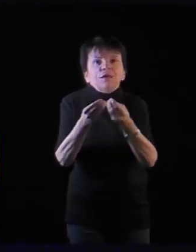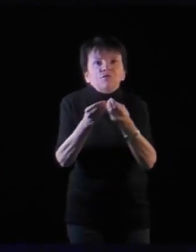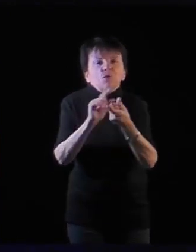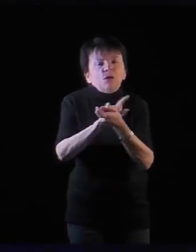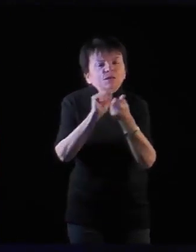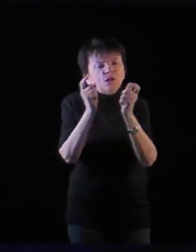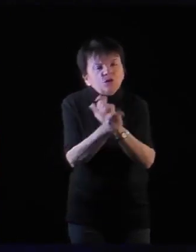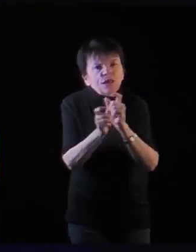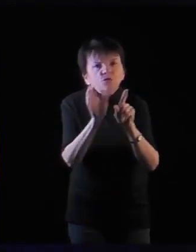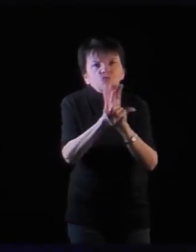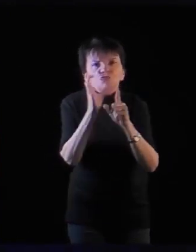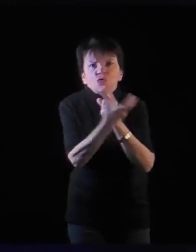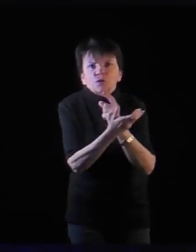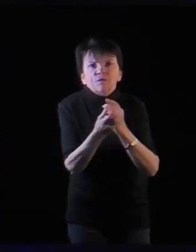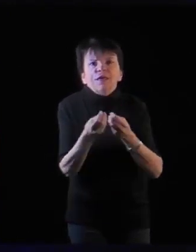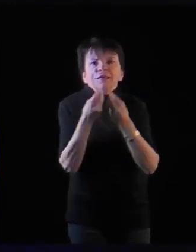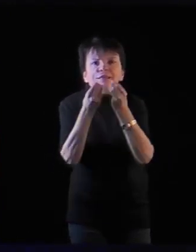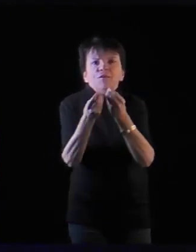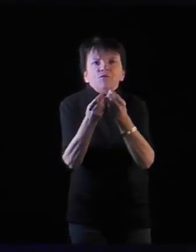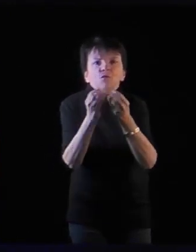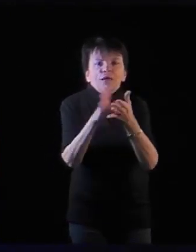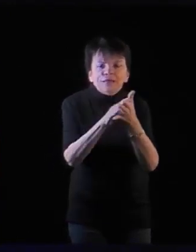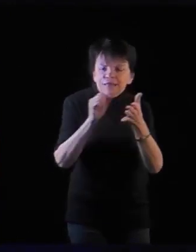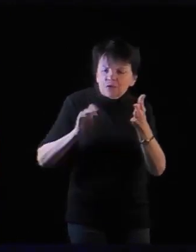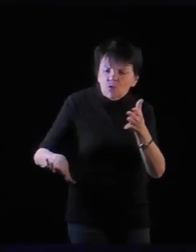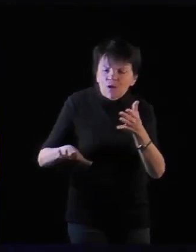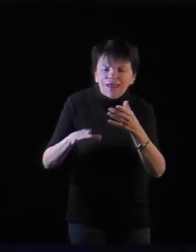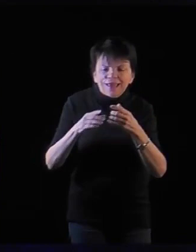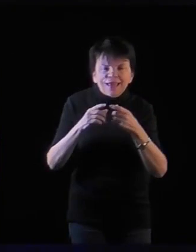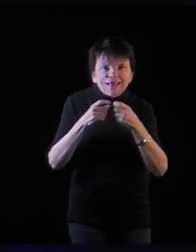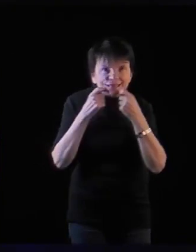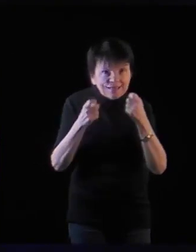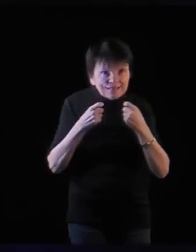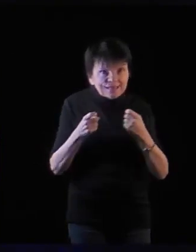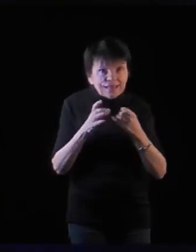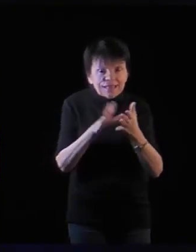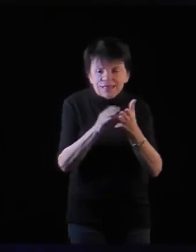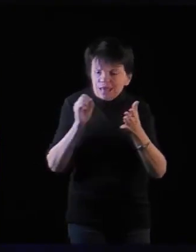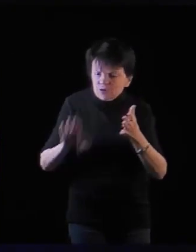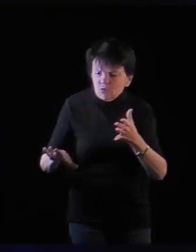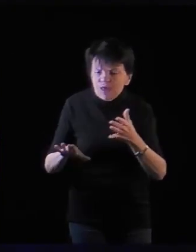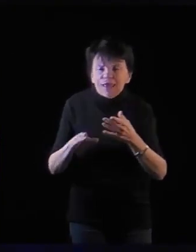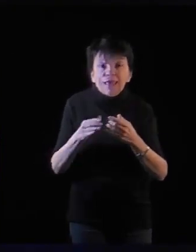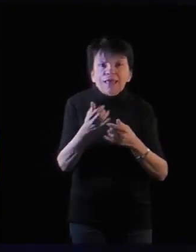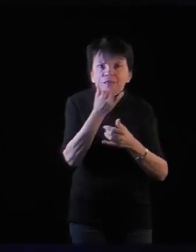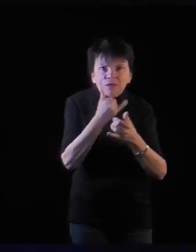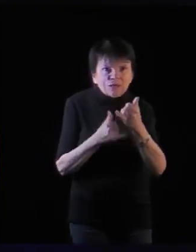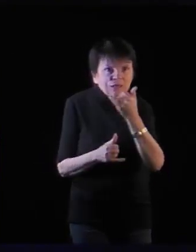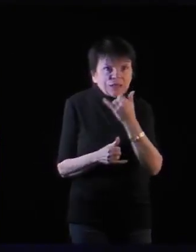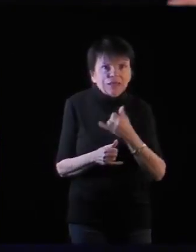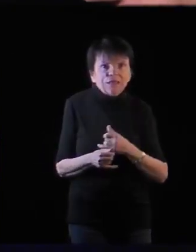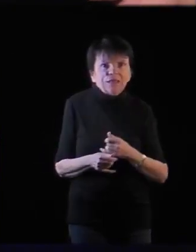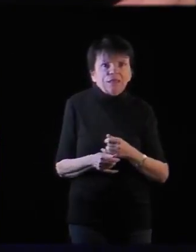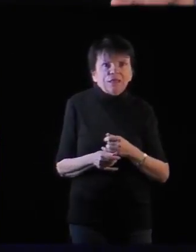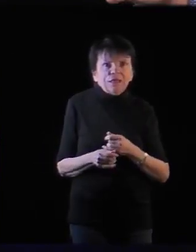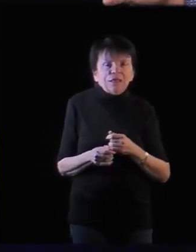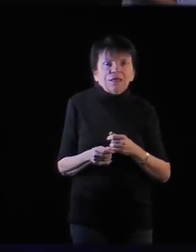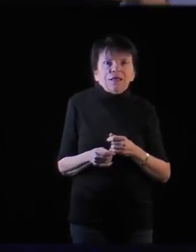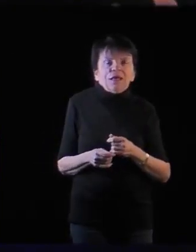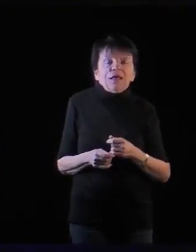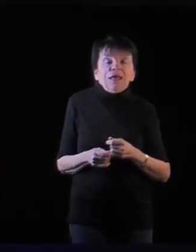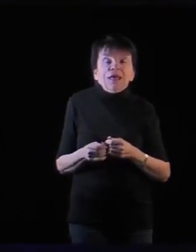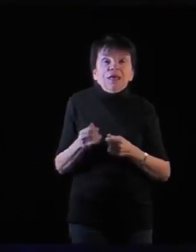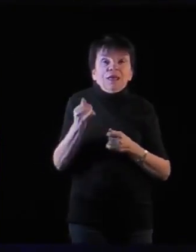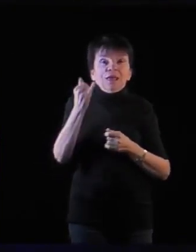change your circumstance and transform your life. Today, if you'd like to have a clean